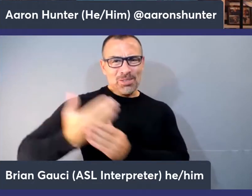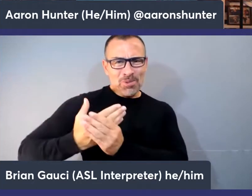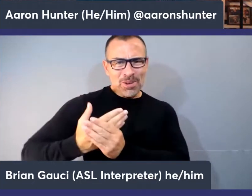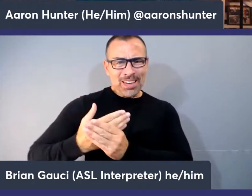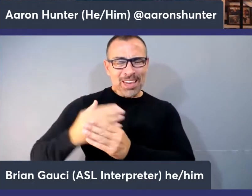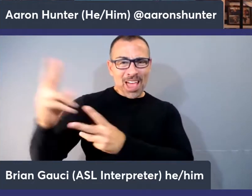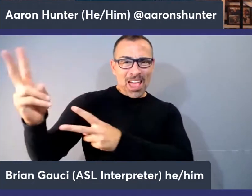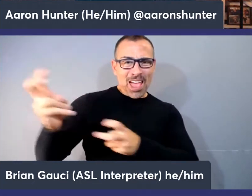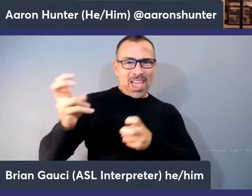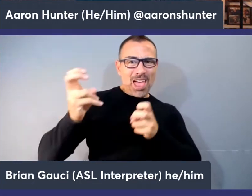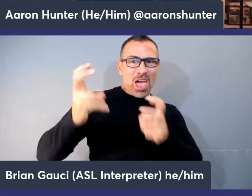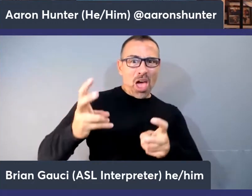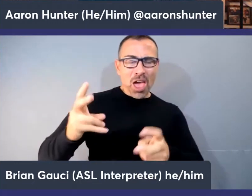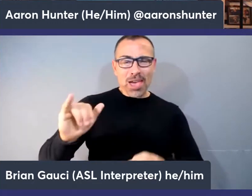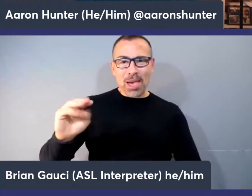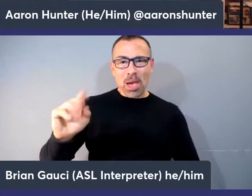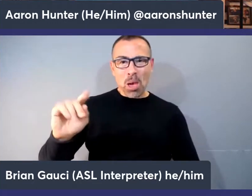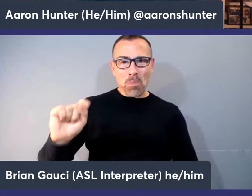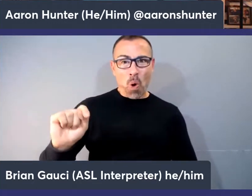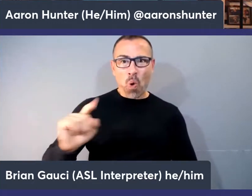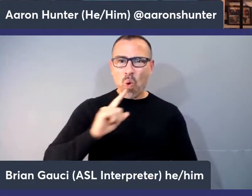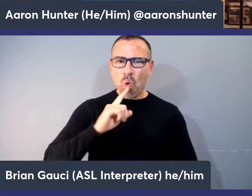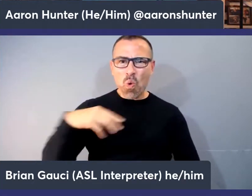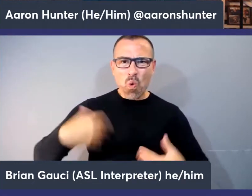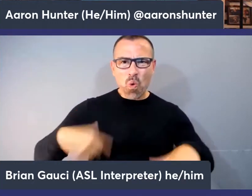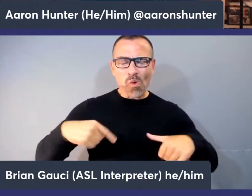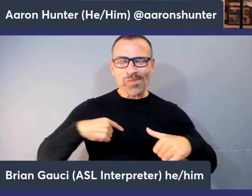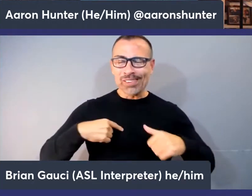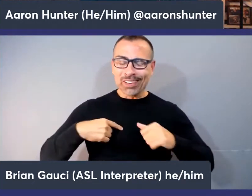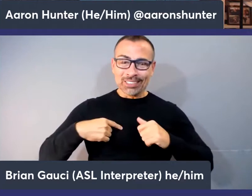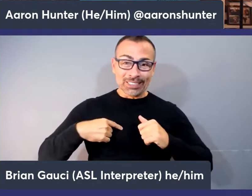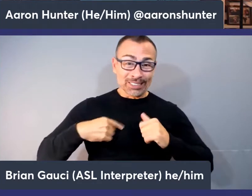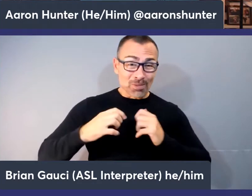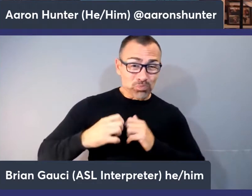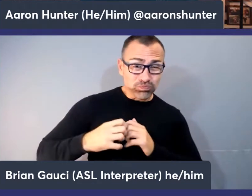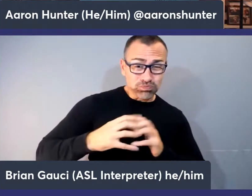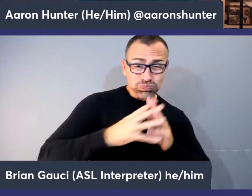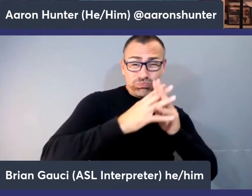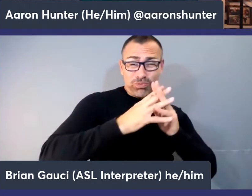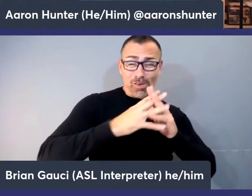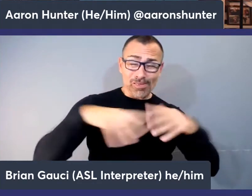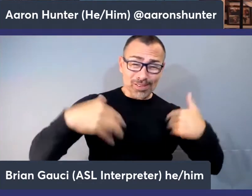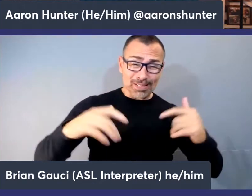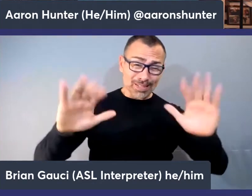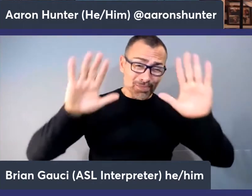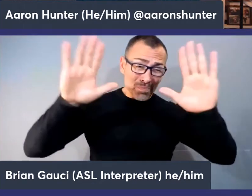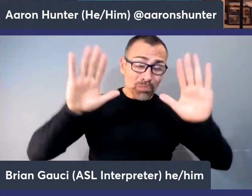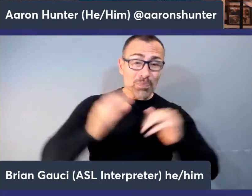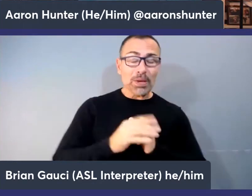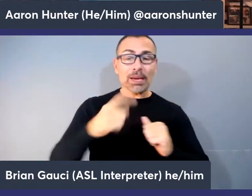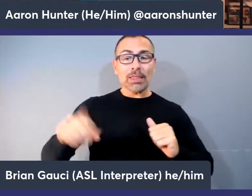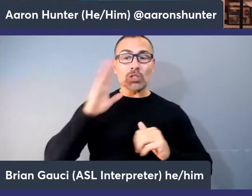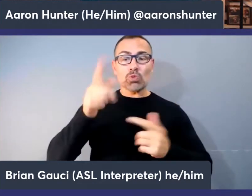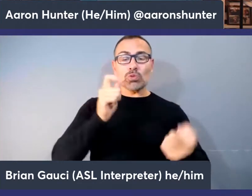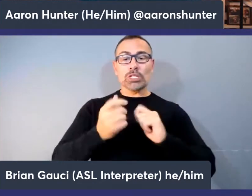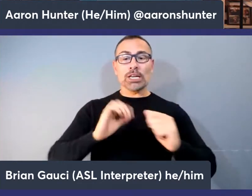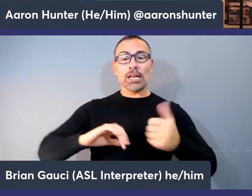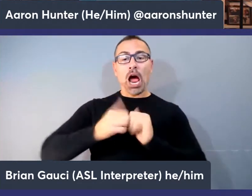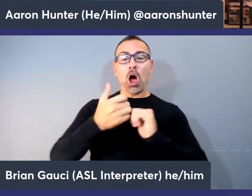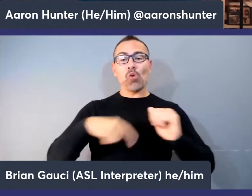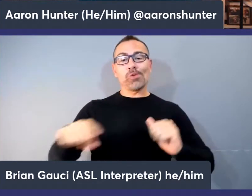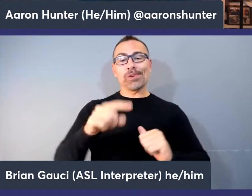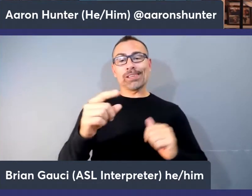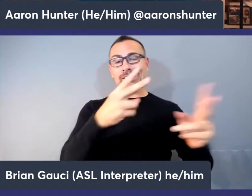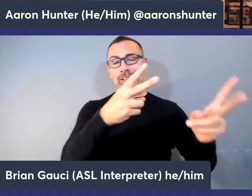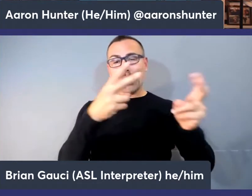we got super ecstatic about how this is going to dynamically change our customers' ability to import data into a DynamoDB table.